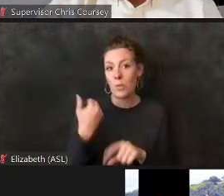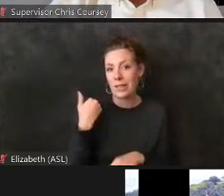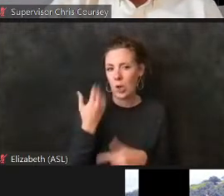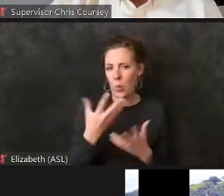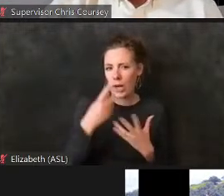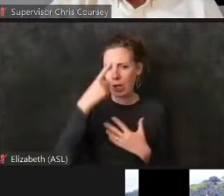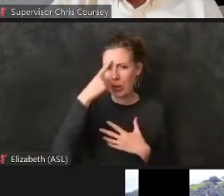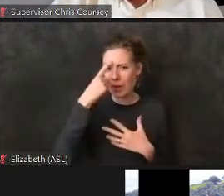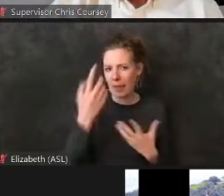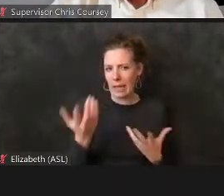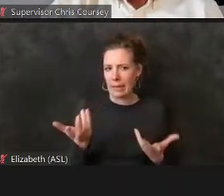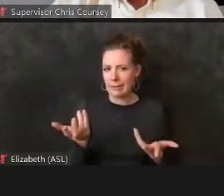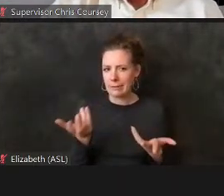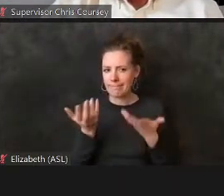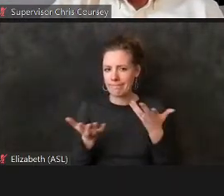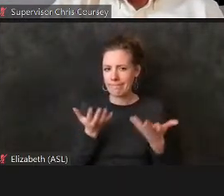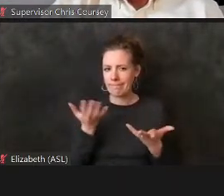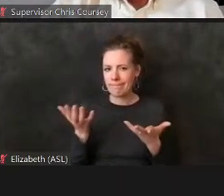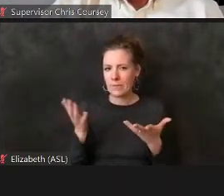surge?